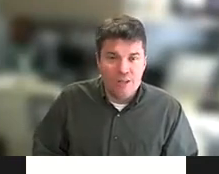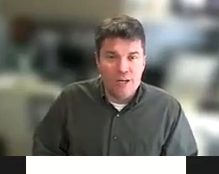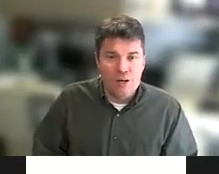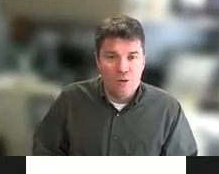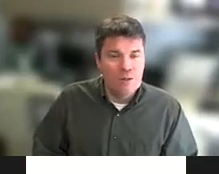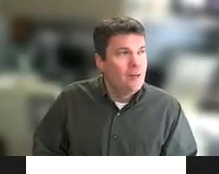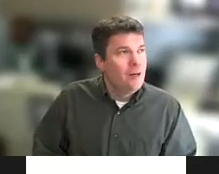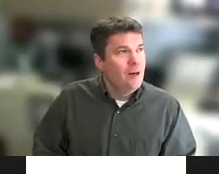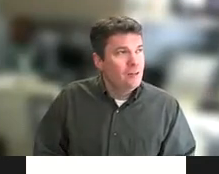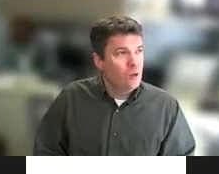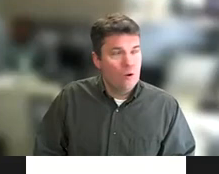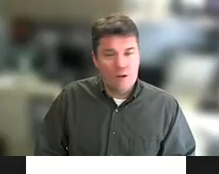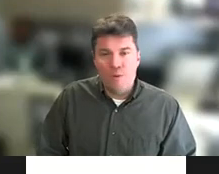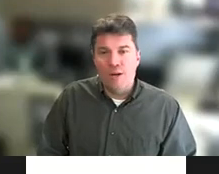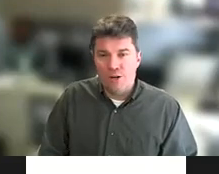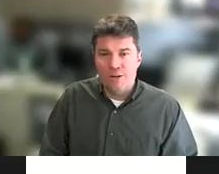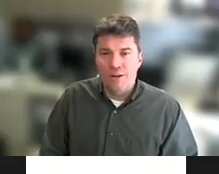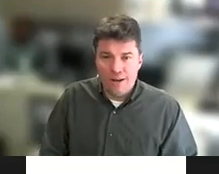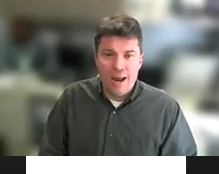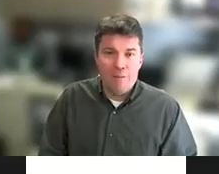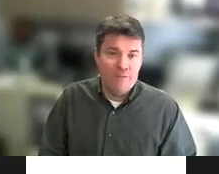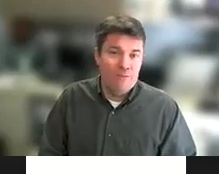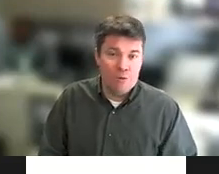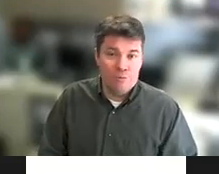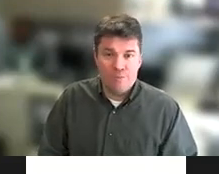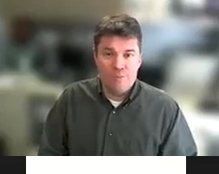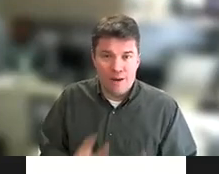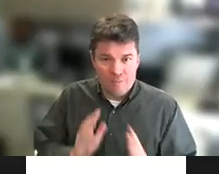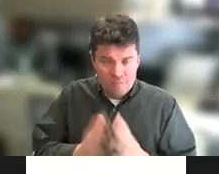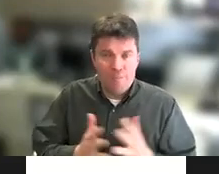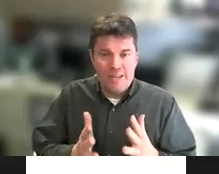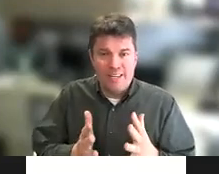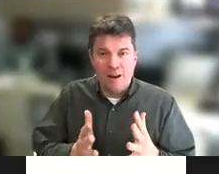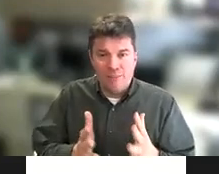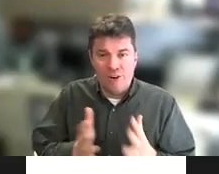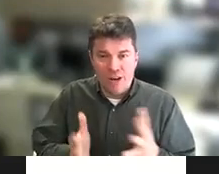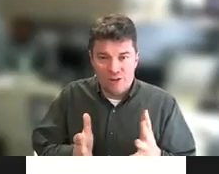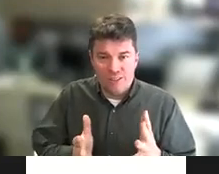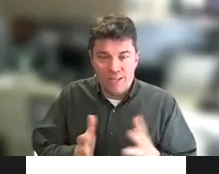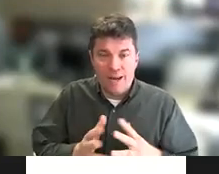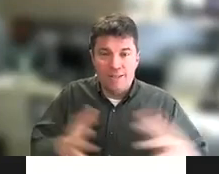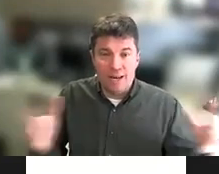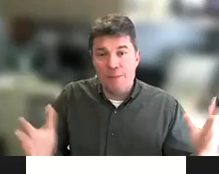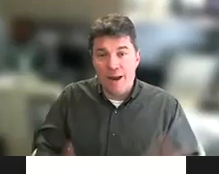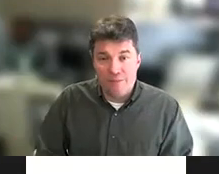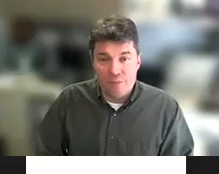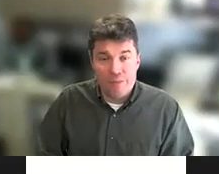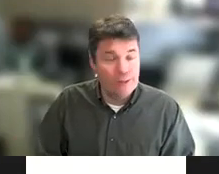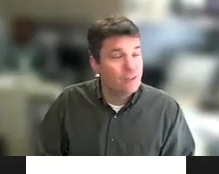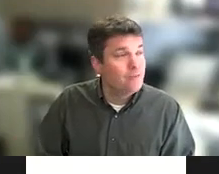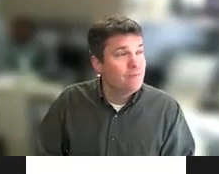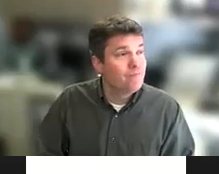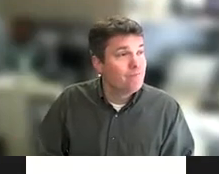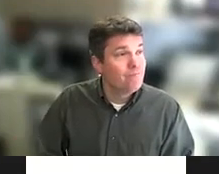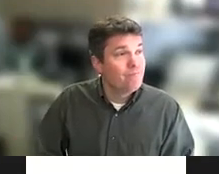of internationally known, and so communication can be formed just by basing it off the international signs and expanding